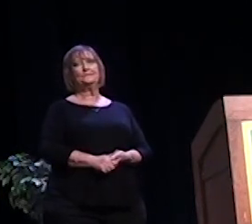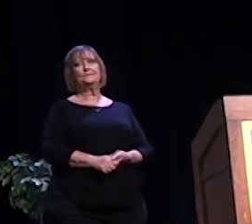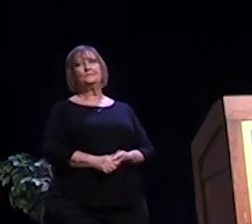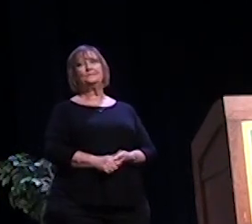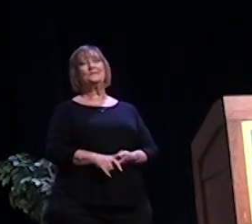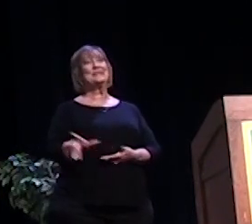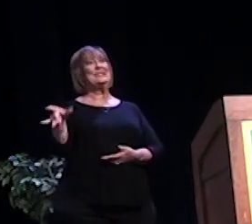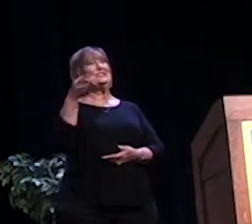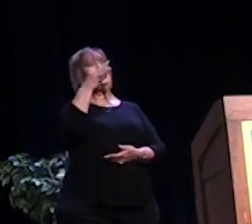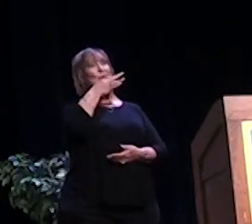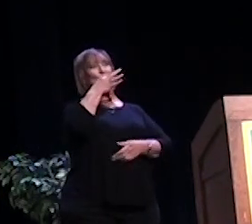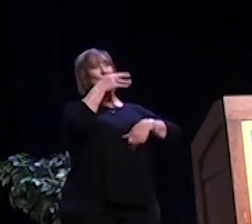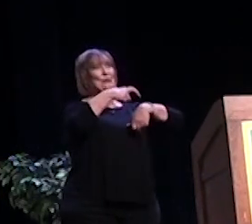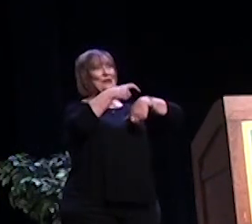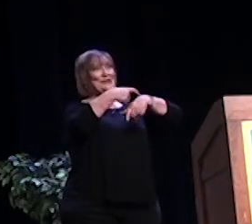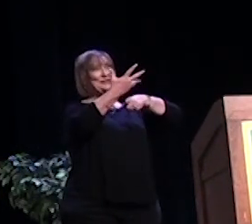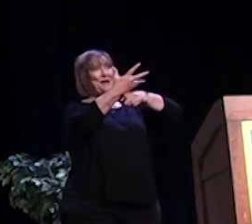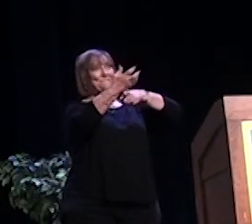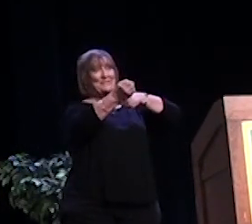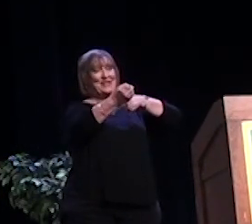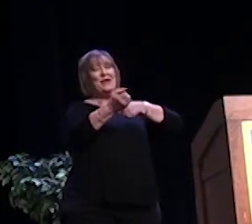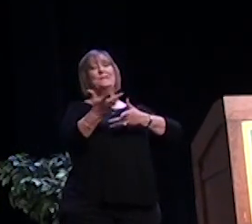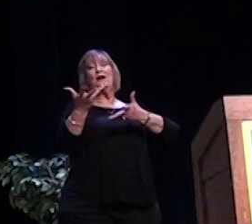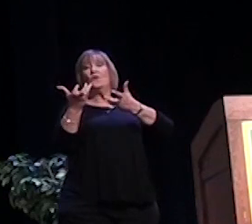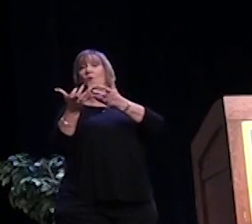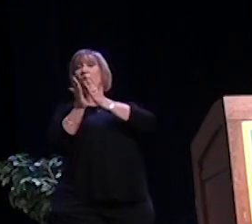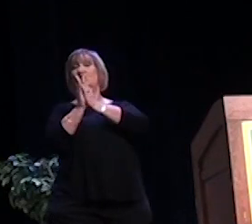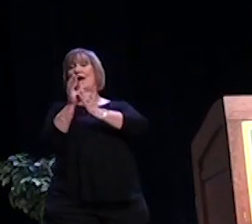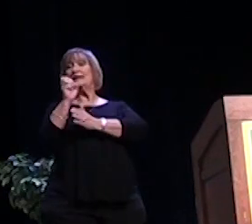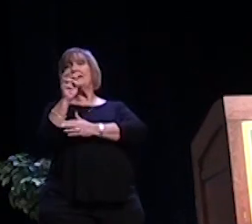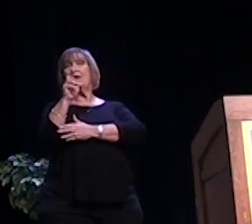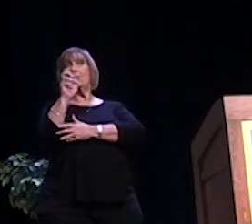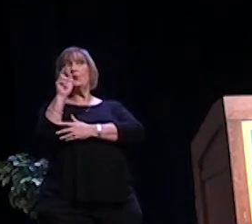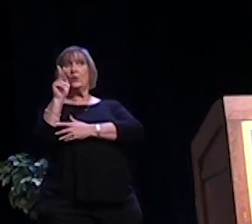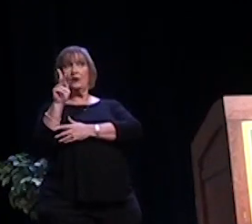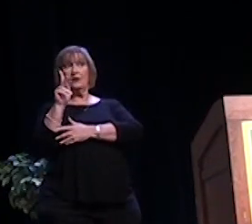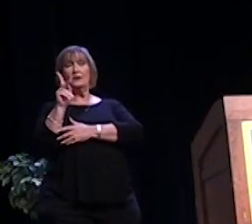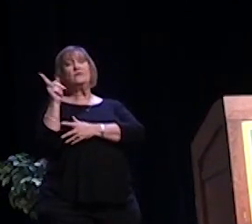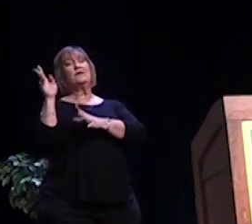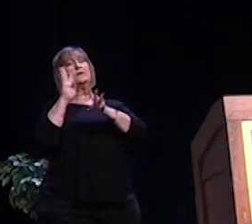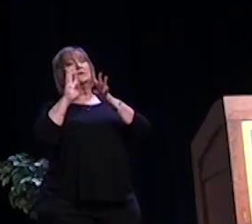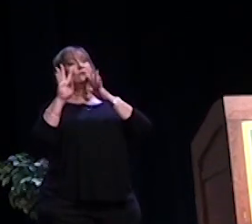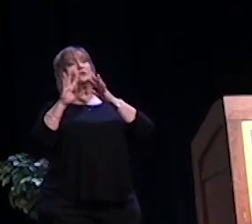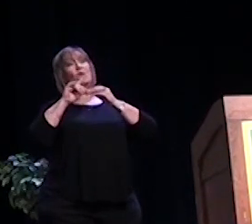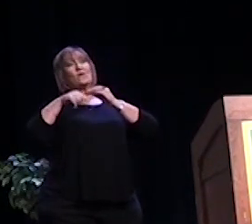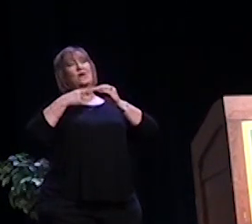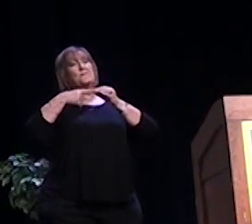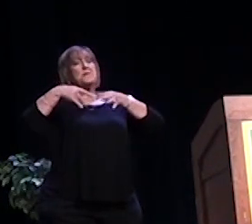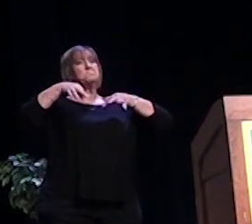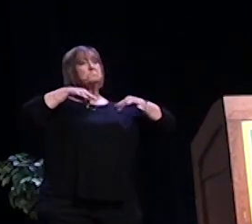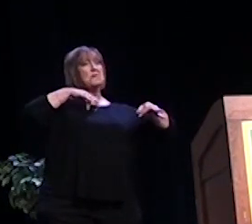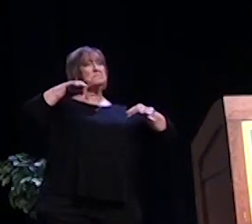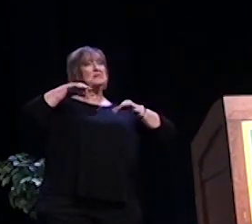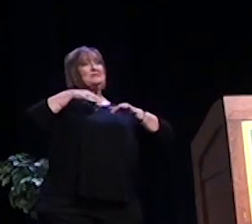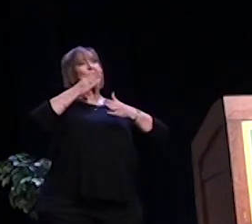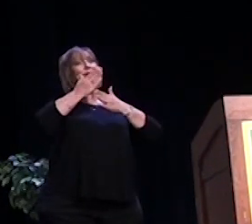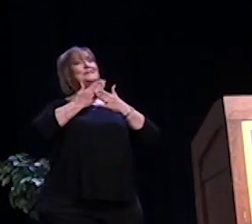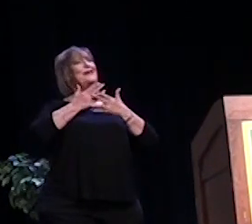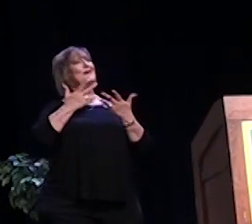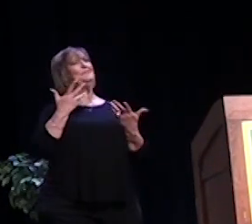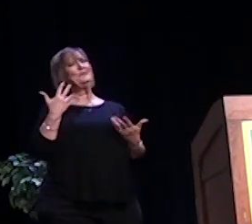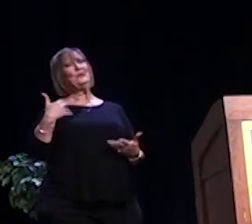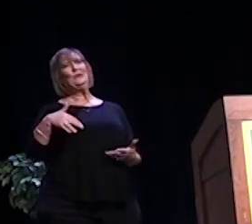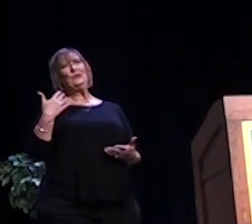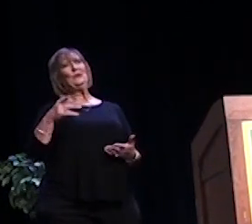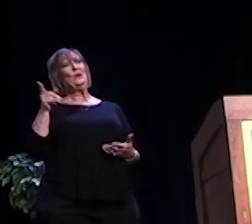Okay, we're about to wrap up, but I want to give Eric an opportunity to maybe talk a little bit about what are some of the biggest